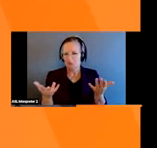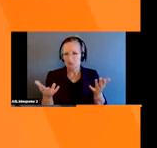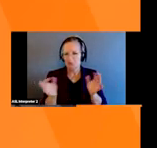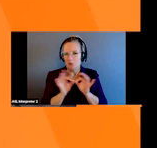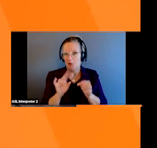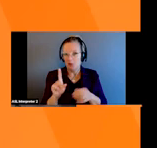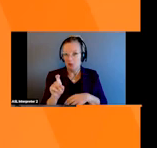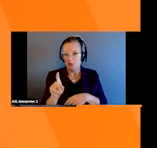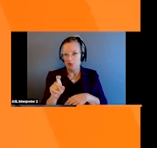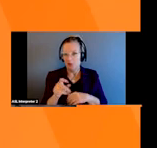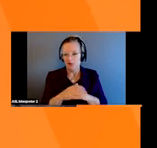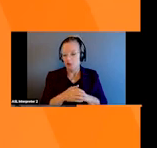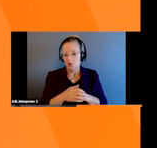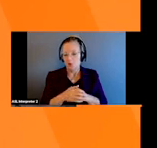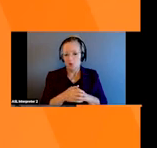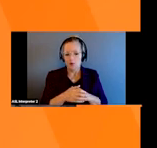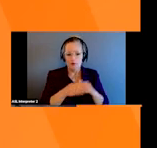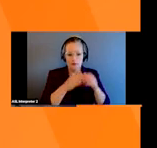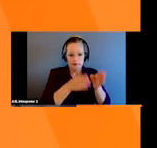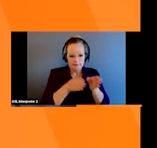I would have a person follow a person.